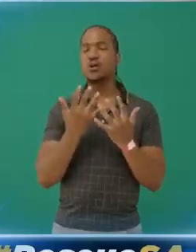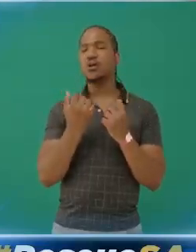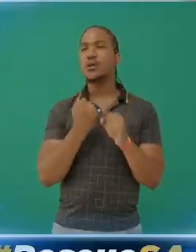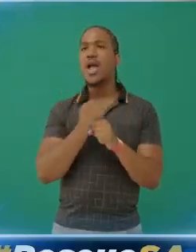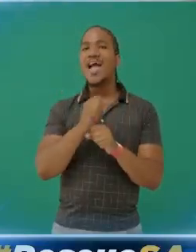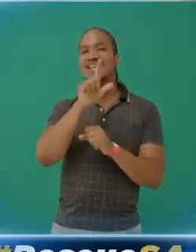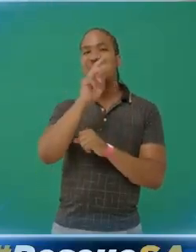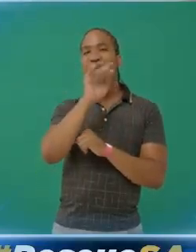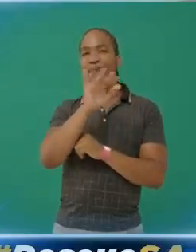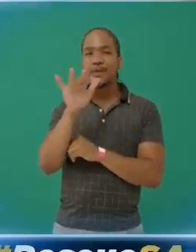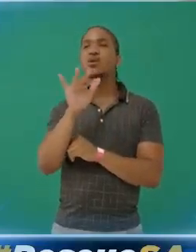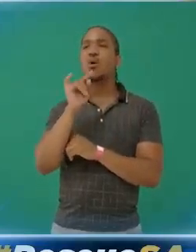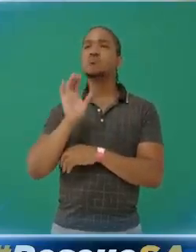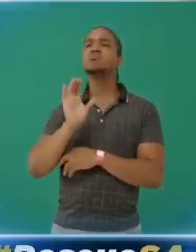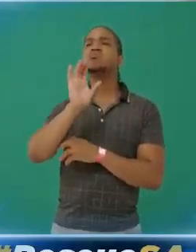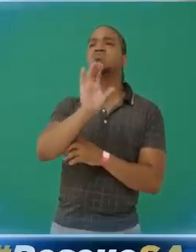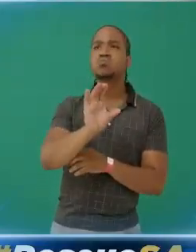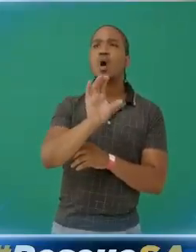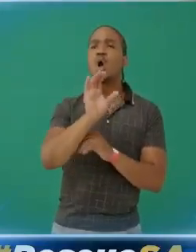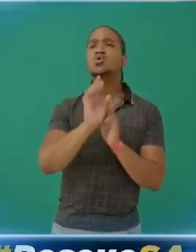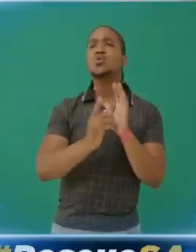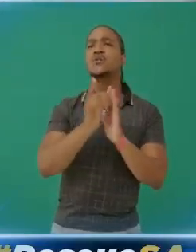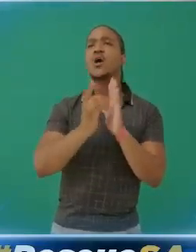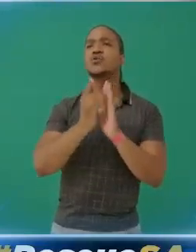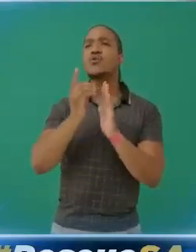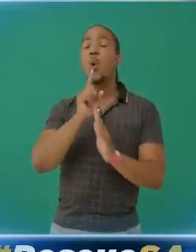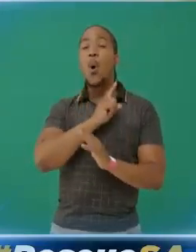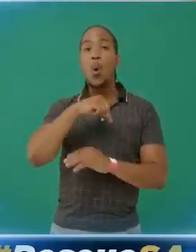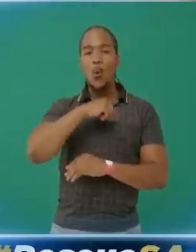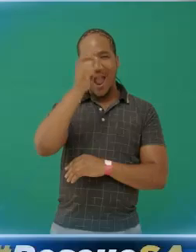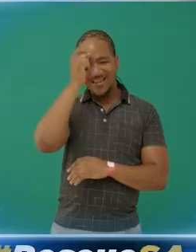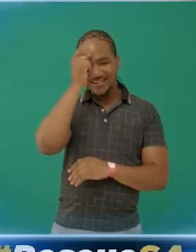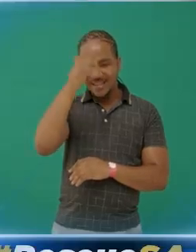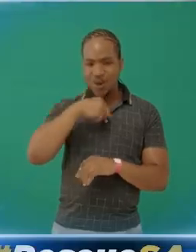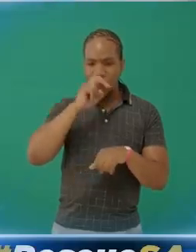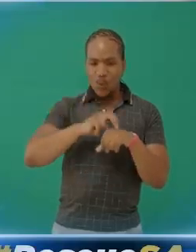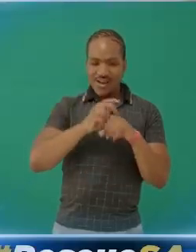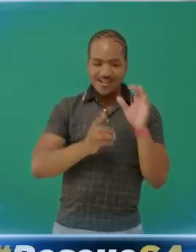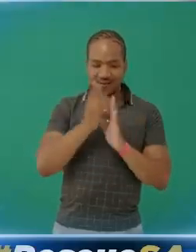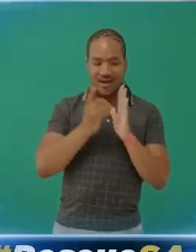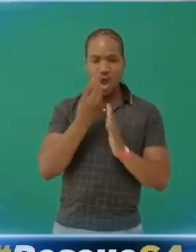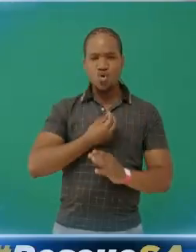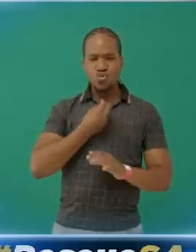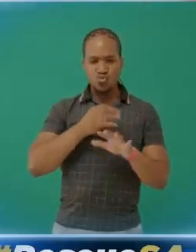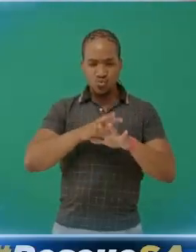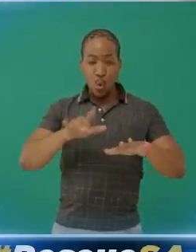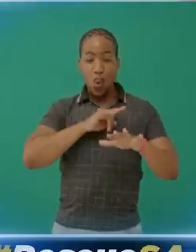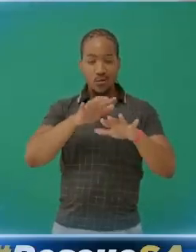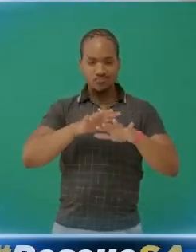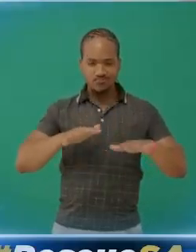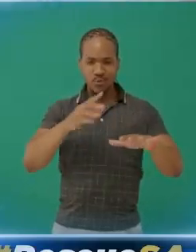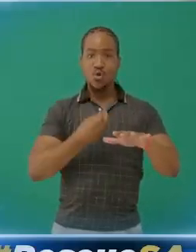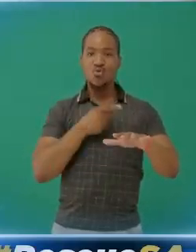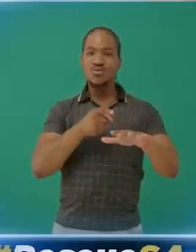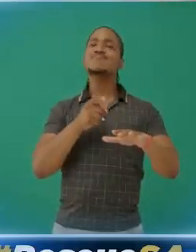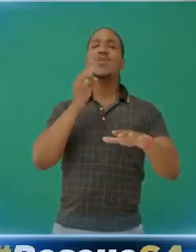million rand that goes towards youth development, because we understand that we need to develop the youth. They are our future. And I want to tell you